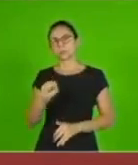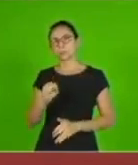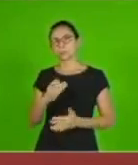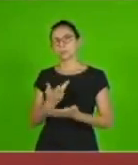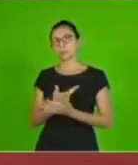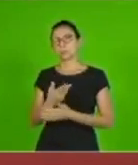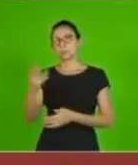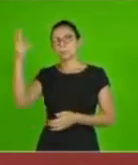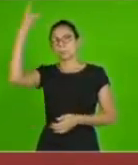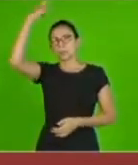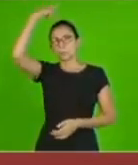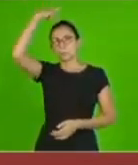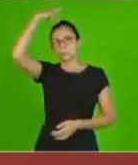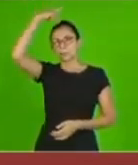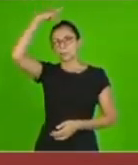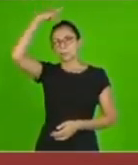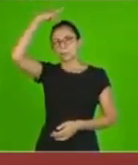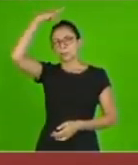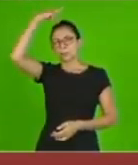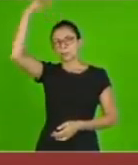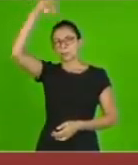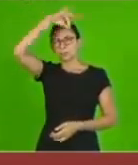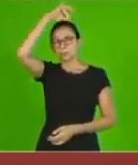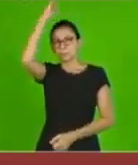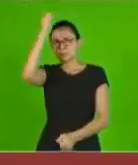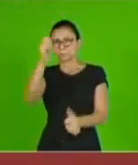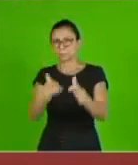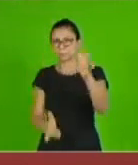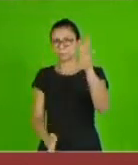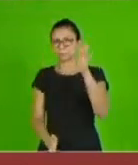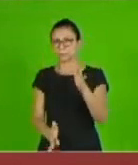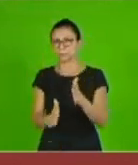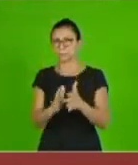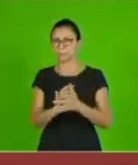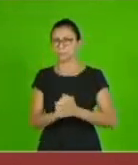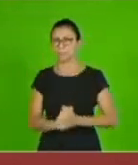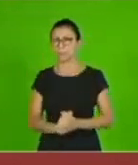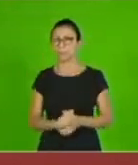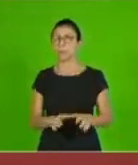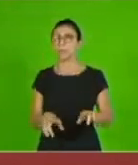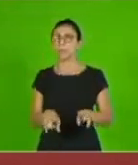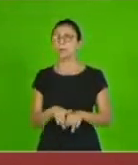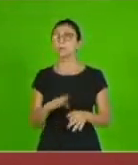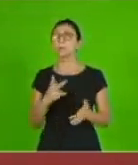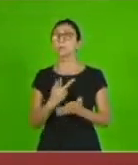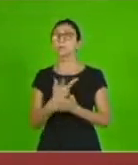pouring out of the Holy Spirit in the 18th century, the temples,